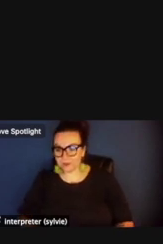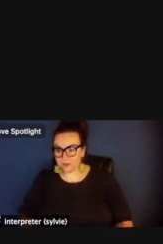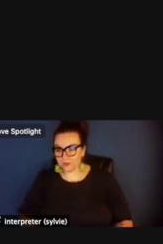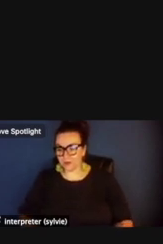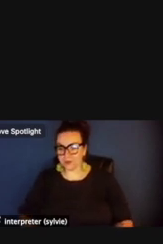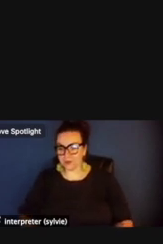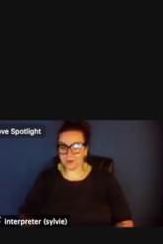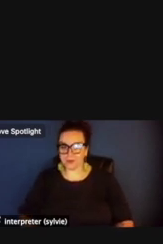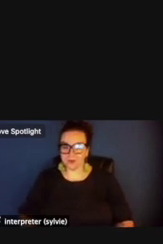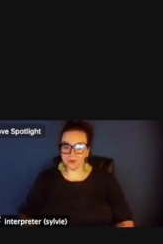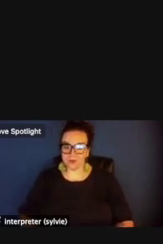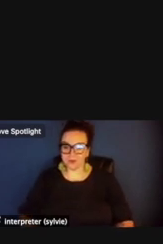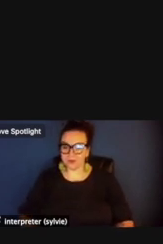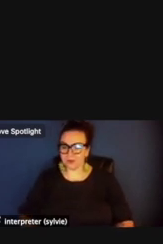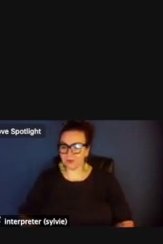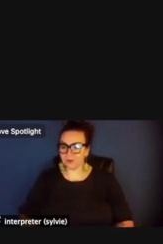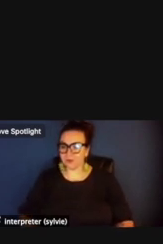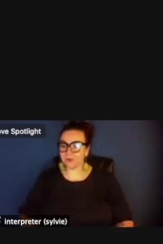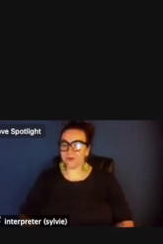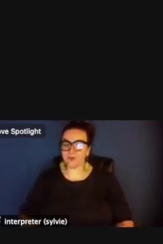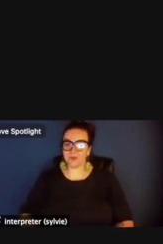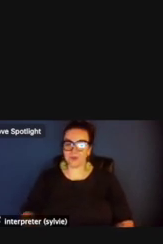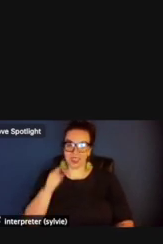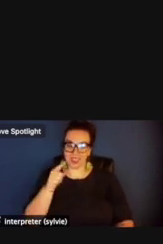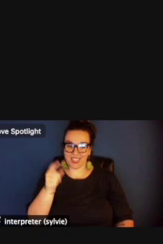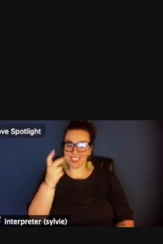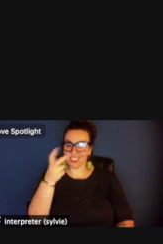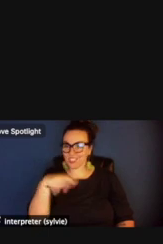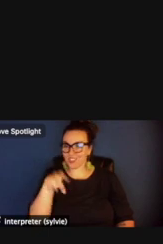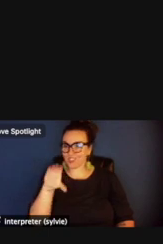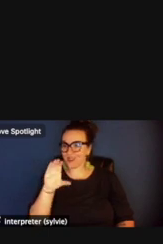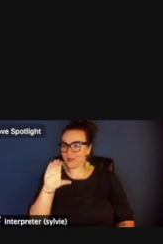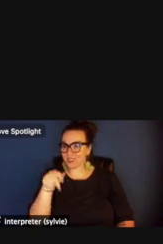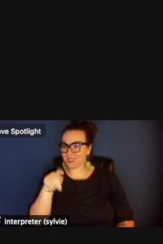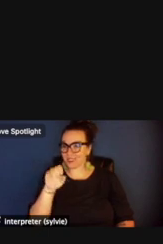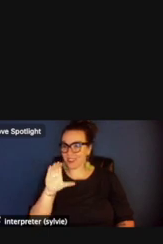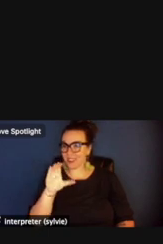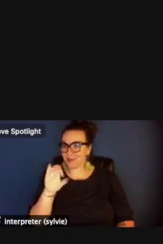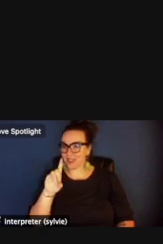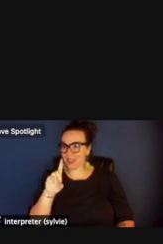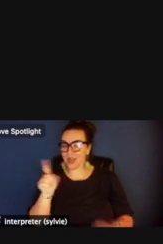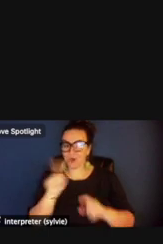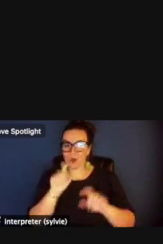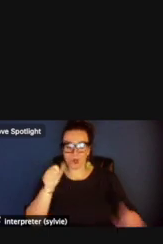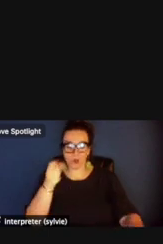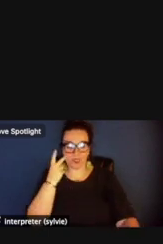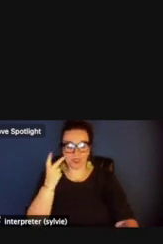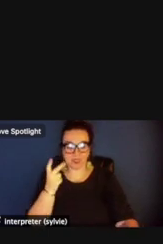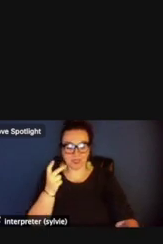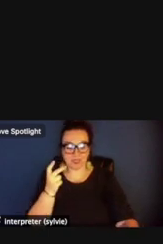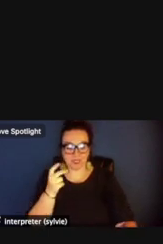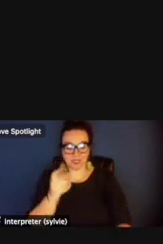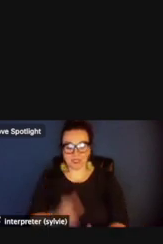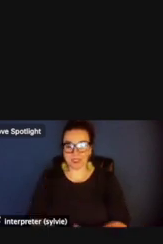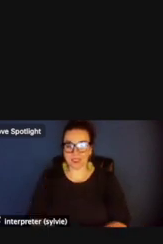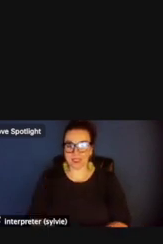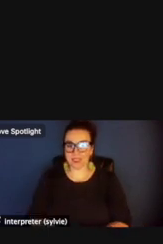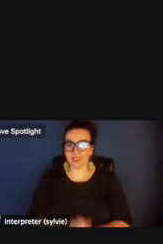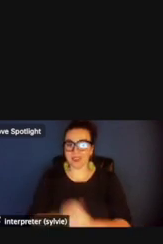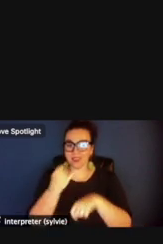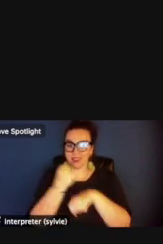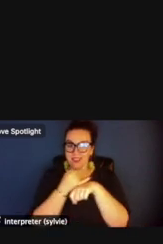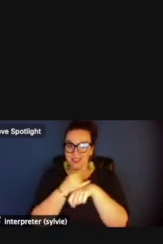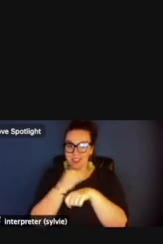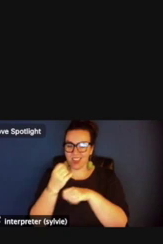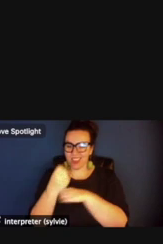was last year. This is a trip to Cape Cod where you can see the island shaped